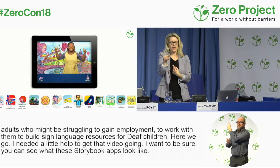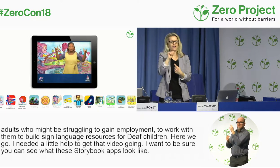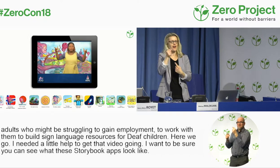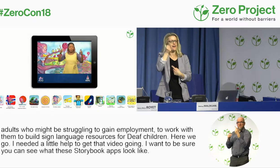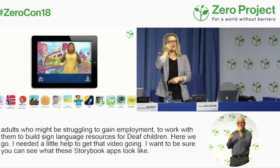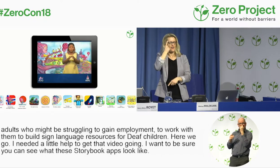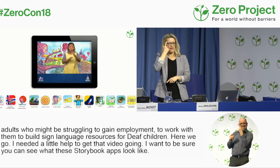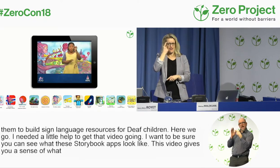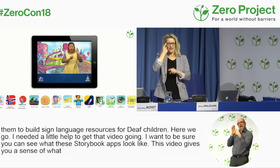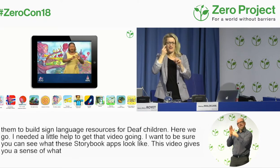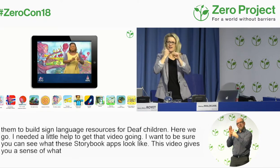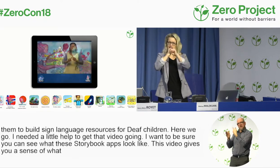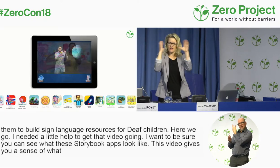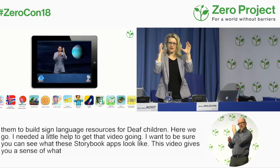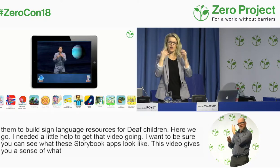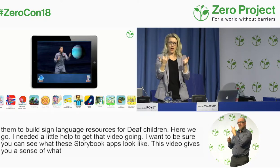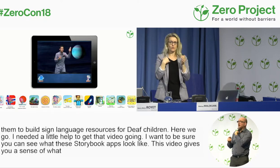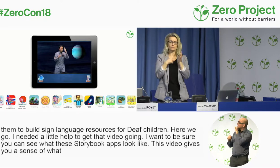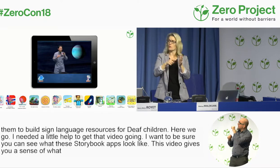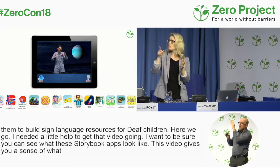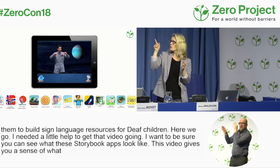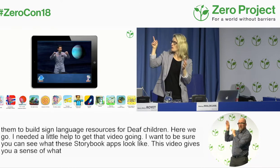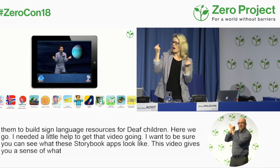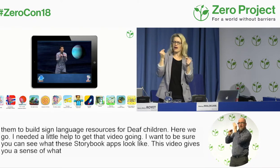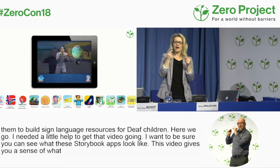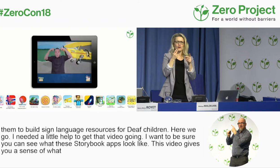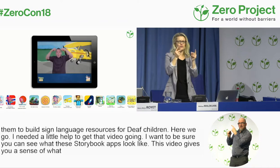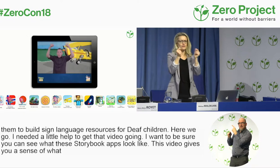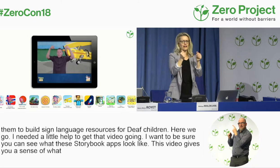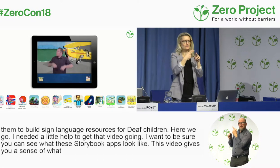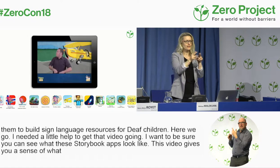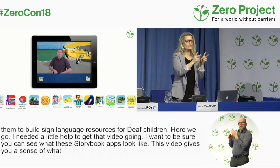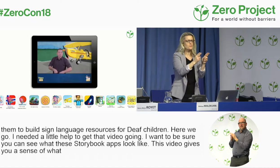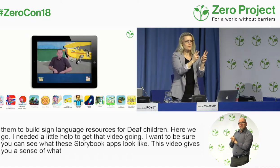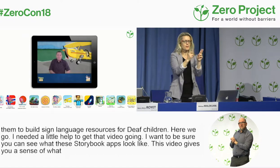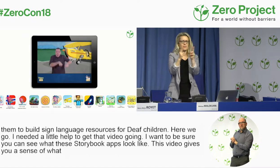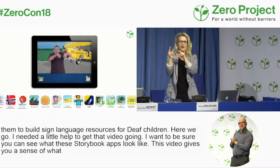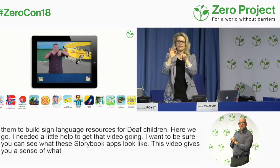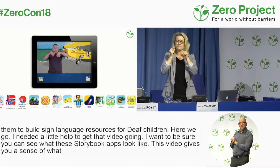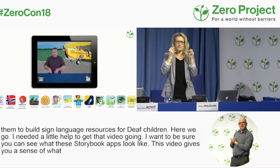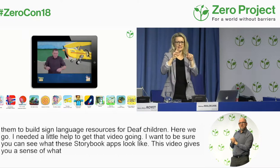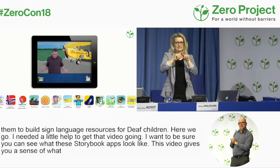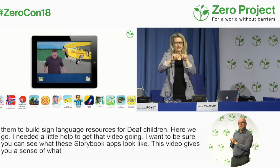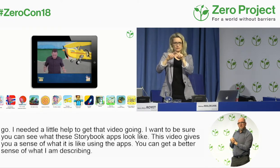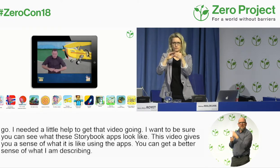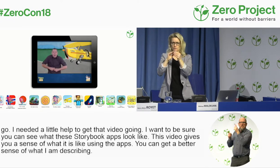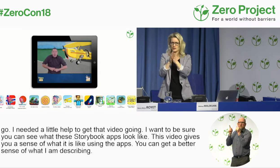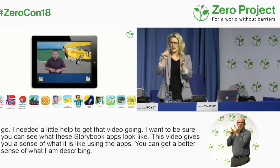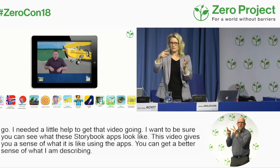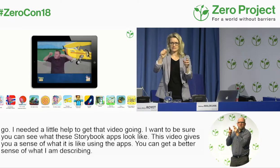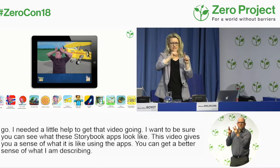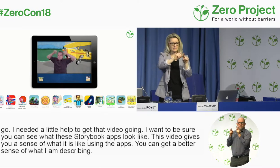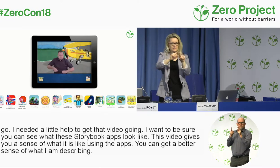gives you a sense of what the experience is like of using the app, so you can get a better sense of what I'm describing here. This is a compilation